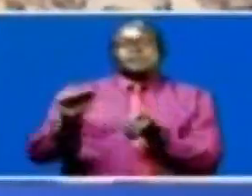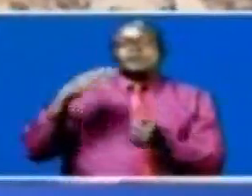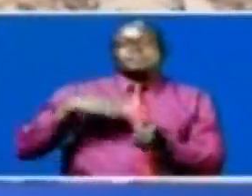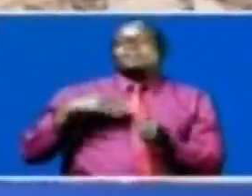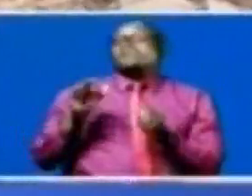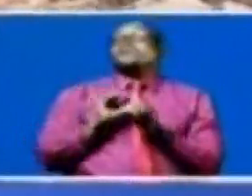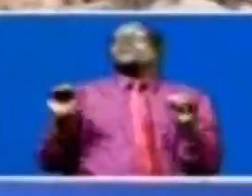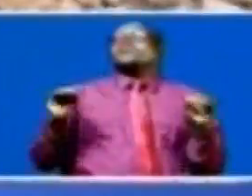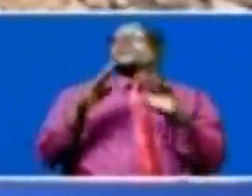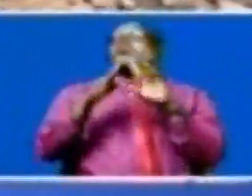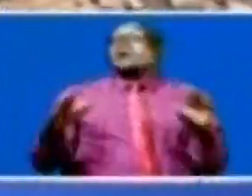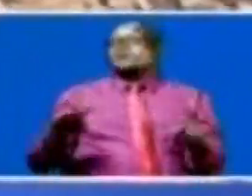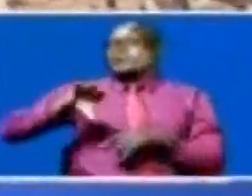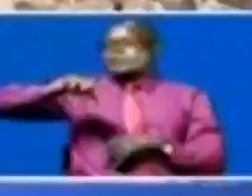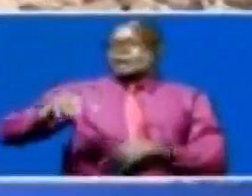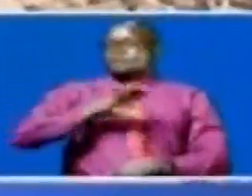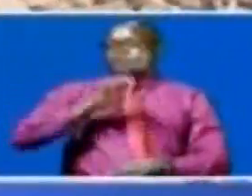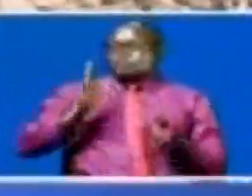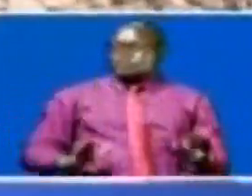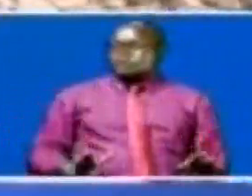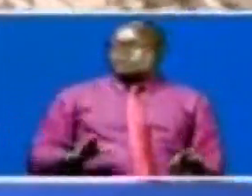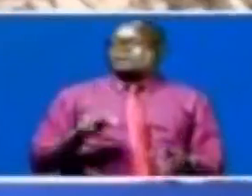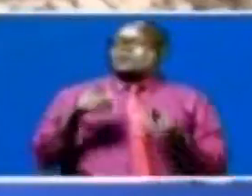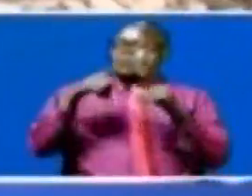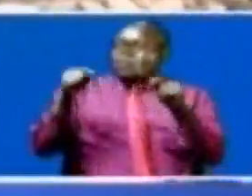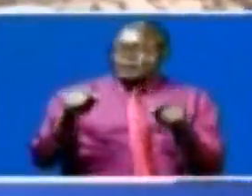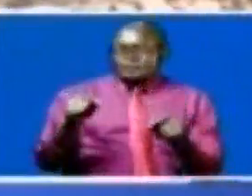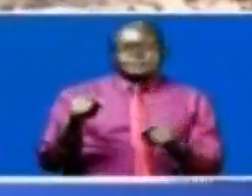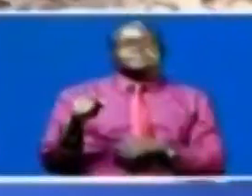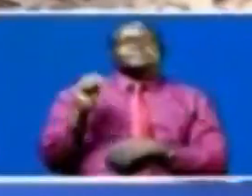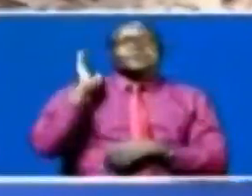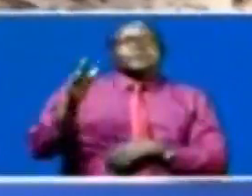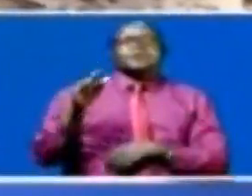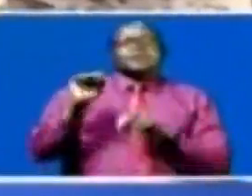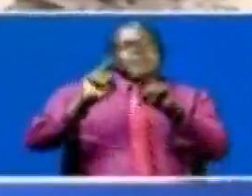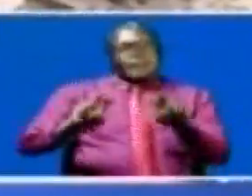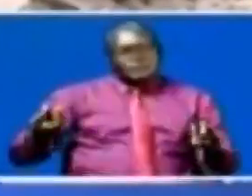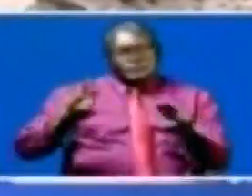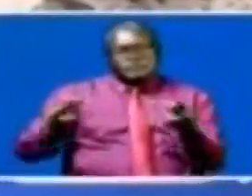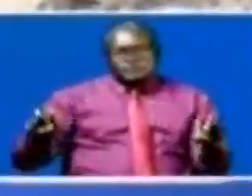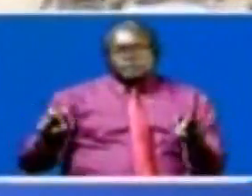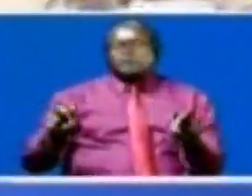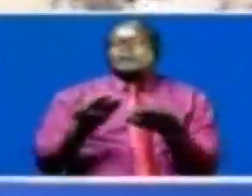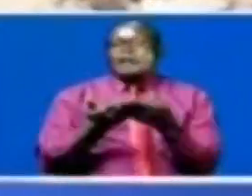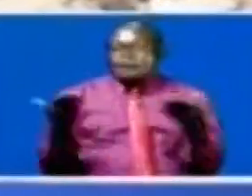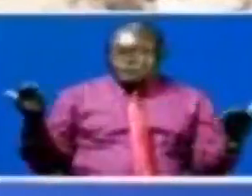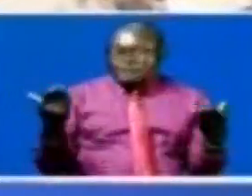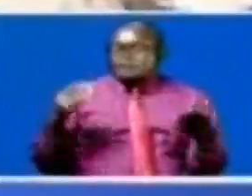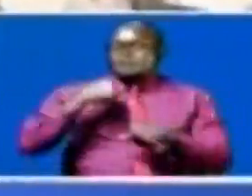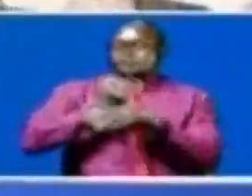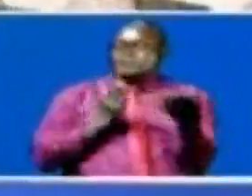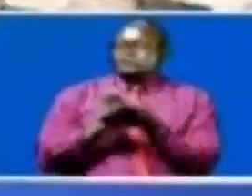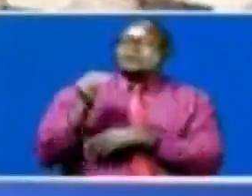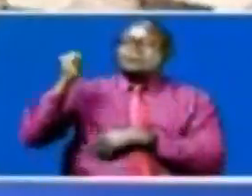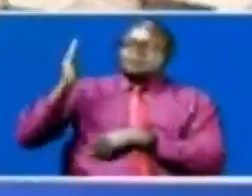homeless. Meanwhile, County Commissioner George Natembeya has strongly stated that they will take investigations right to the doorstep of local